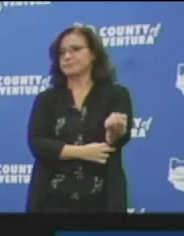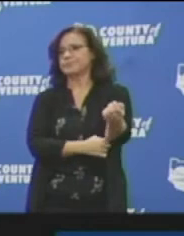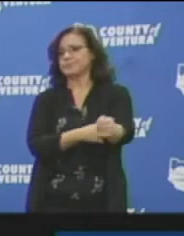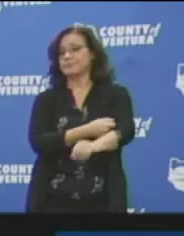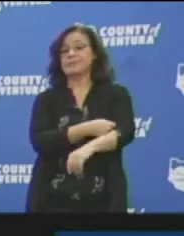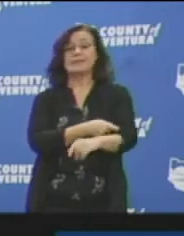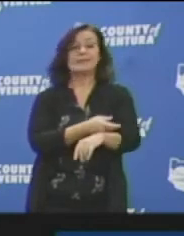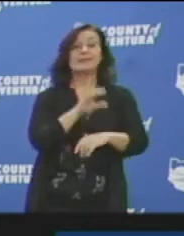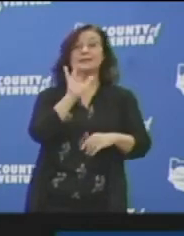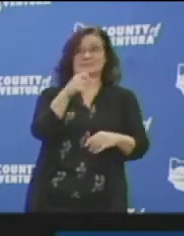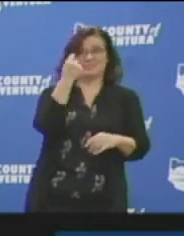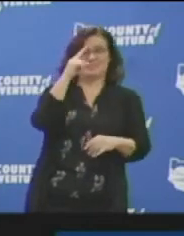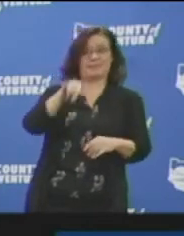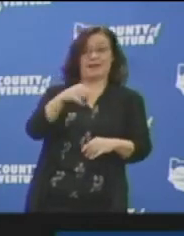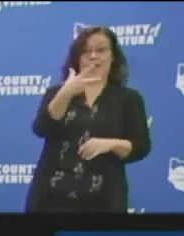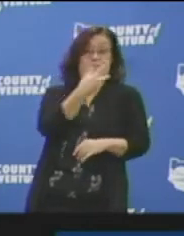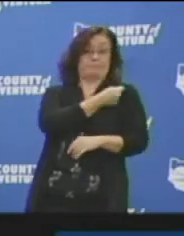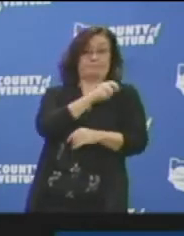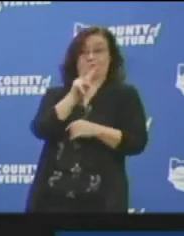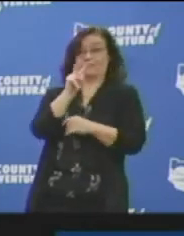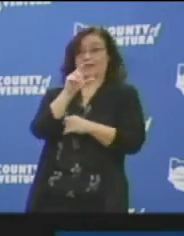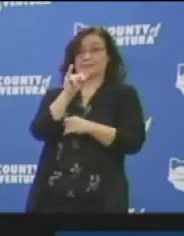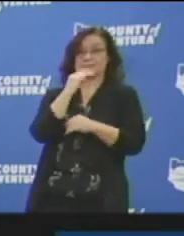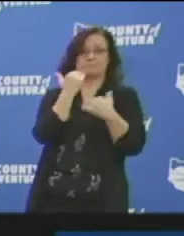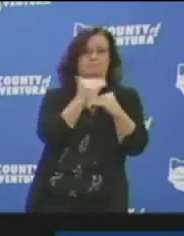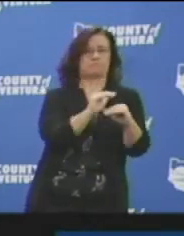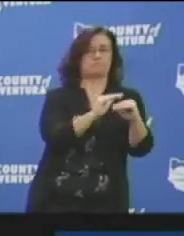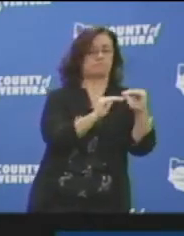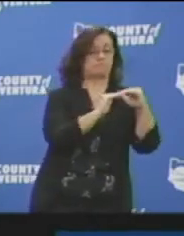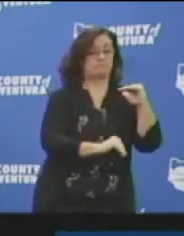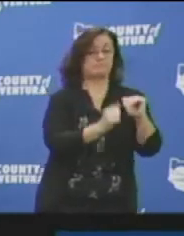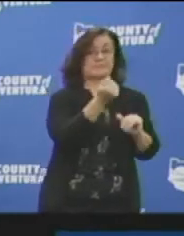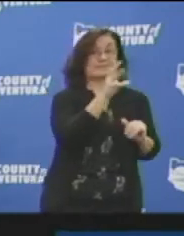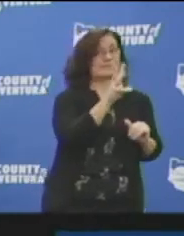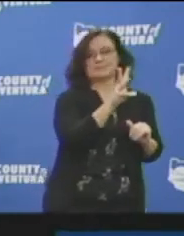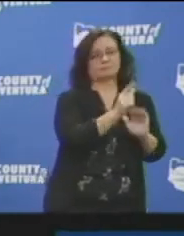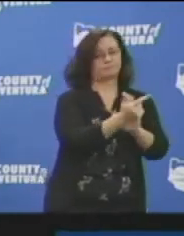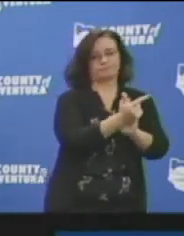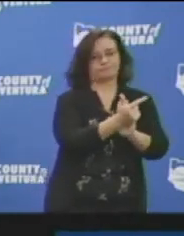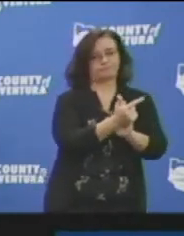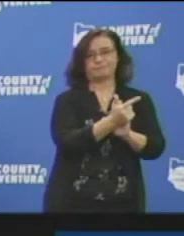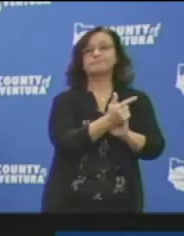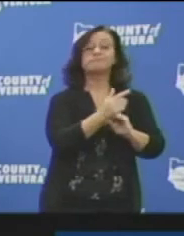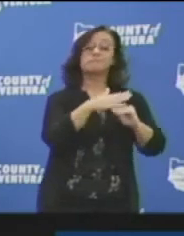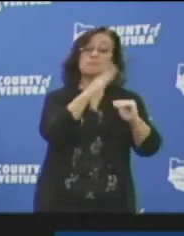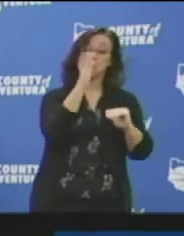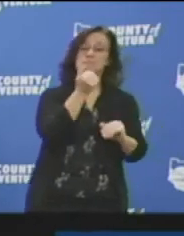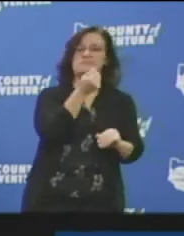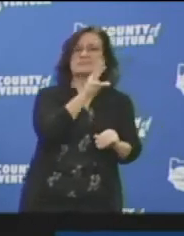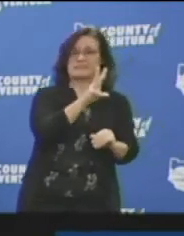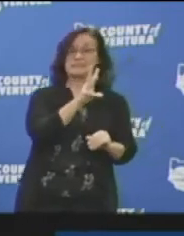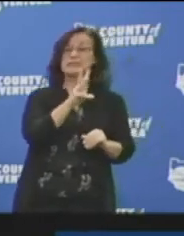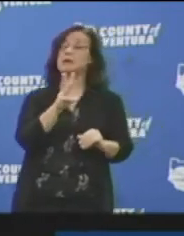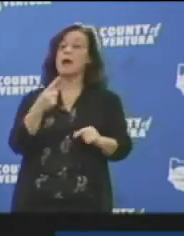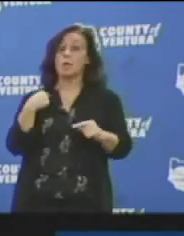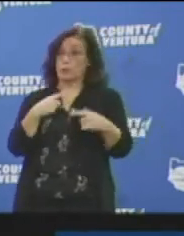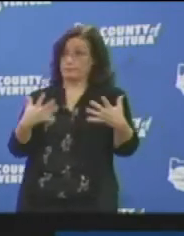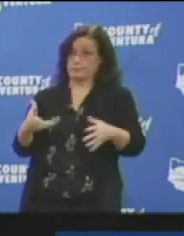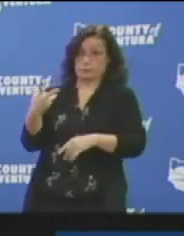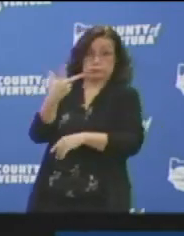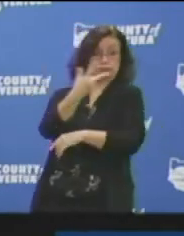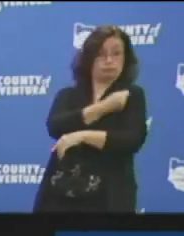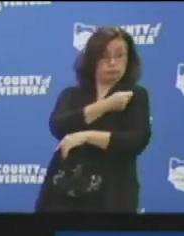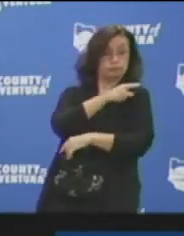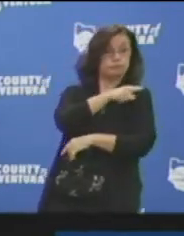for 16 years of age or older. And luckily, people under 16 tend to do very well with